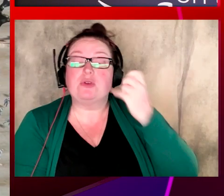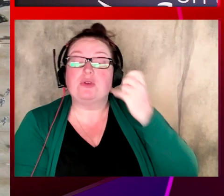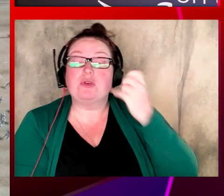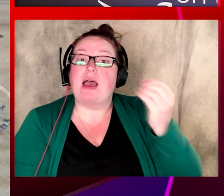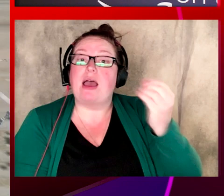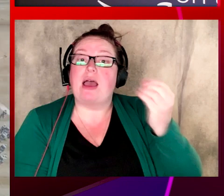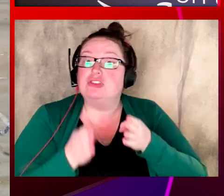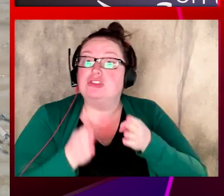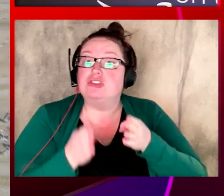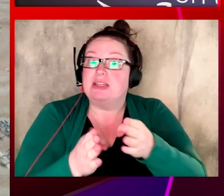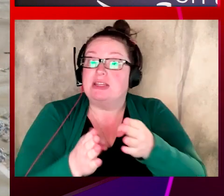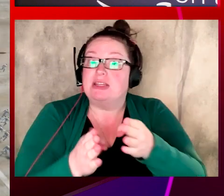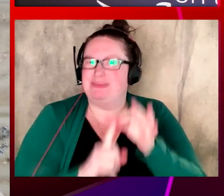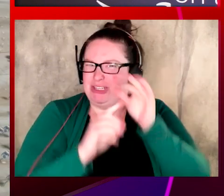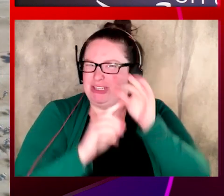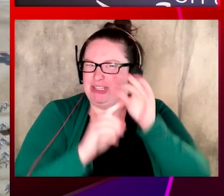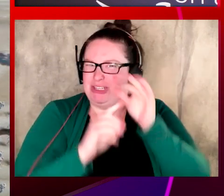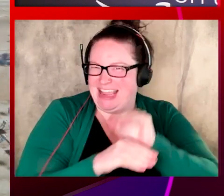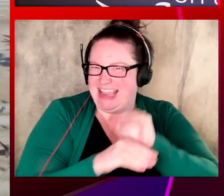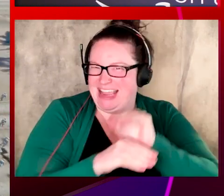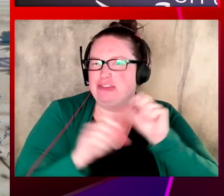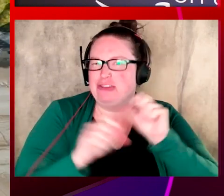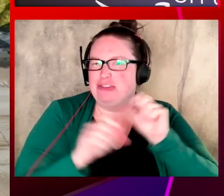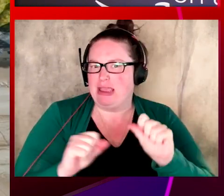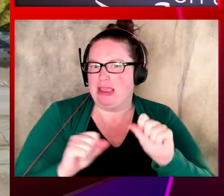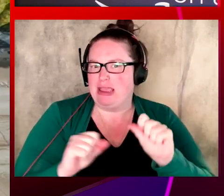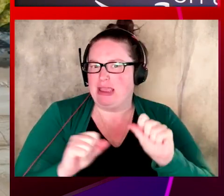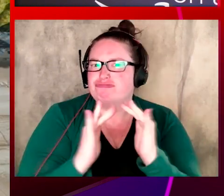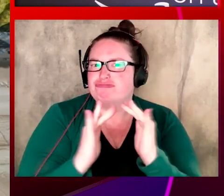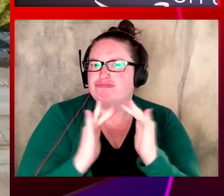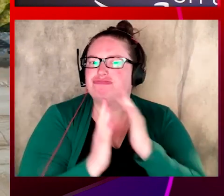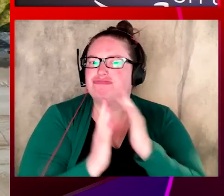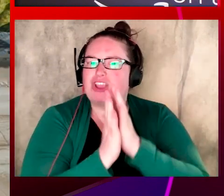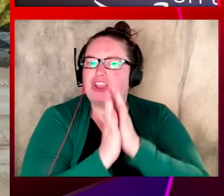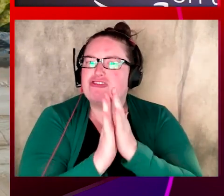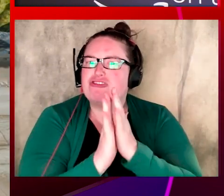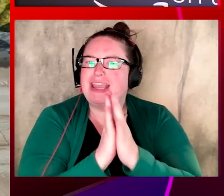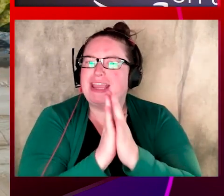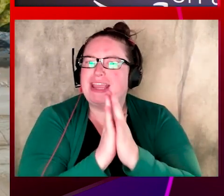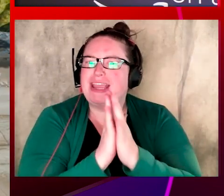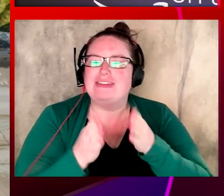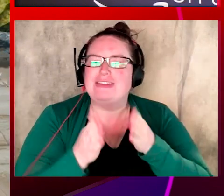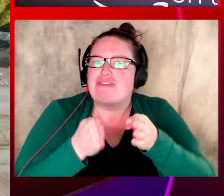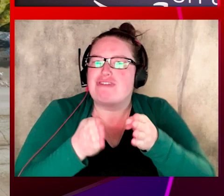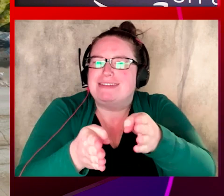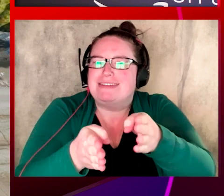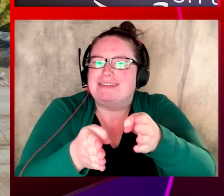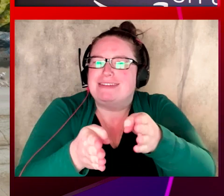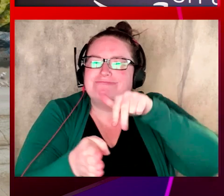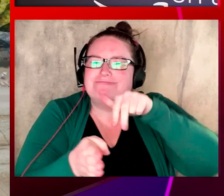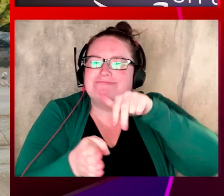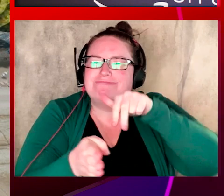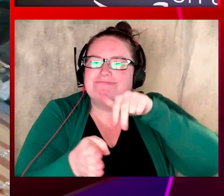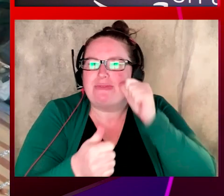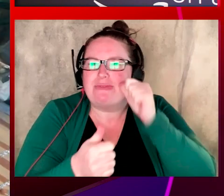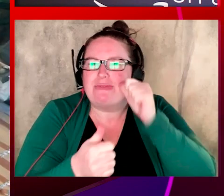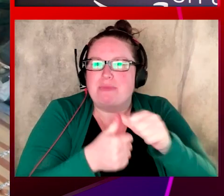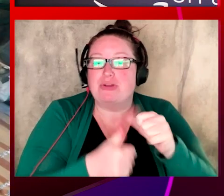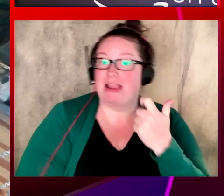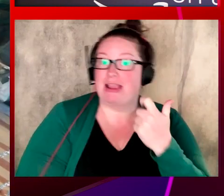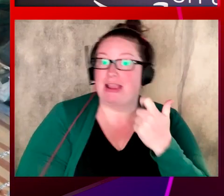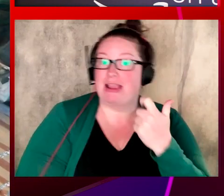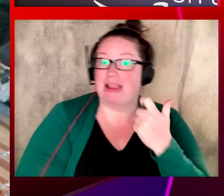night, it looks like this. You do congregate around the crossing points. This looks exactly how I remember it. I just walked through that to get